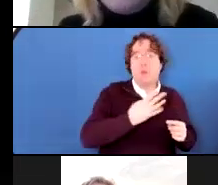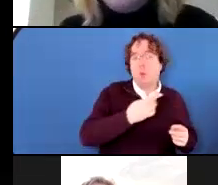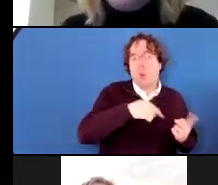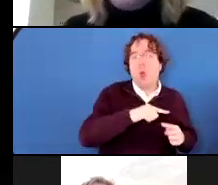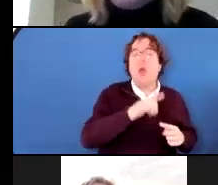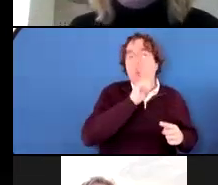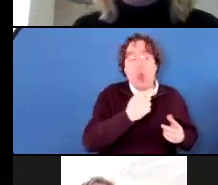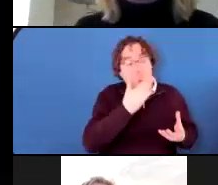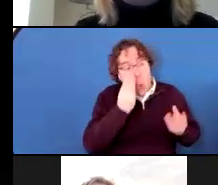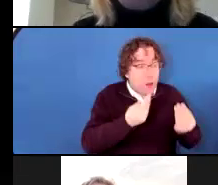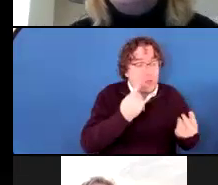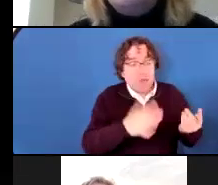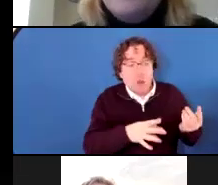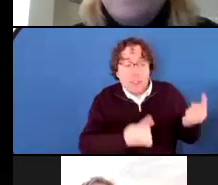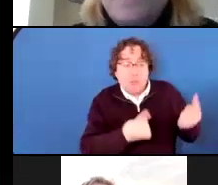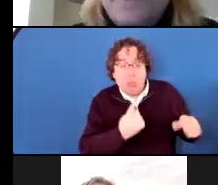journey through the fellowship.